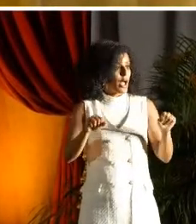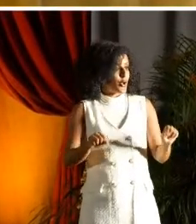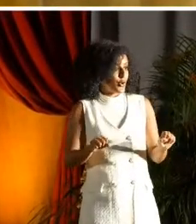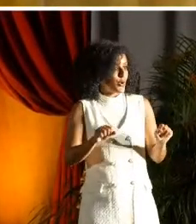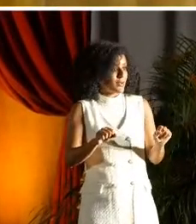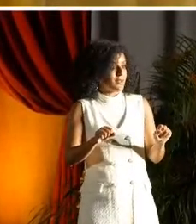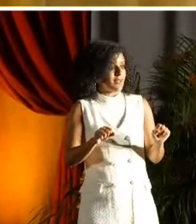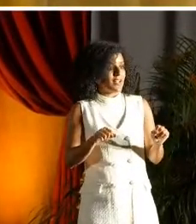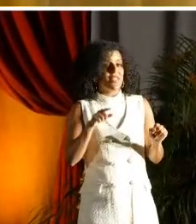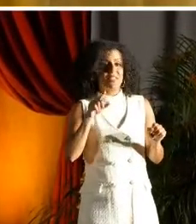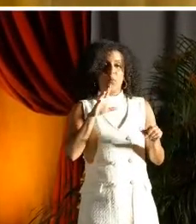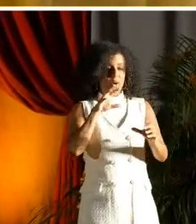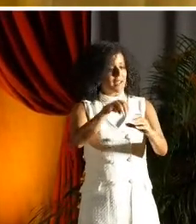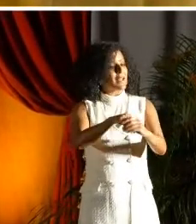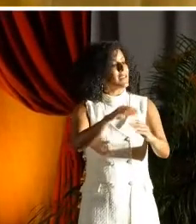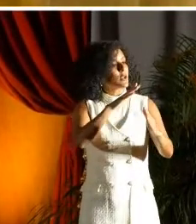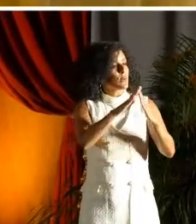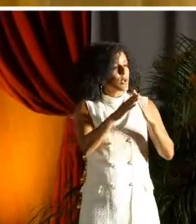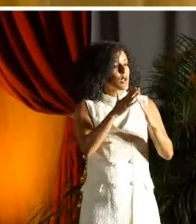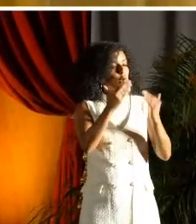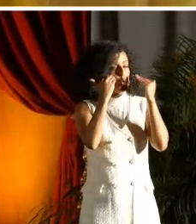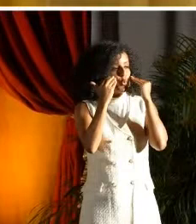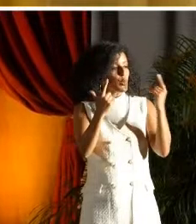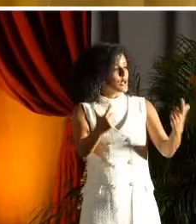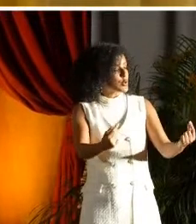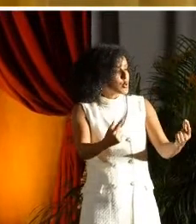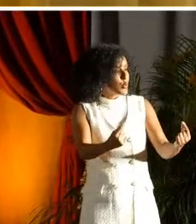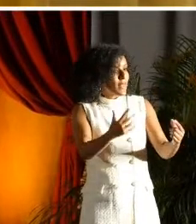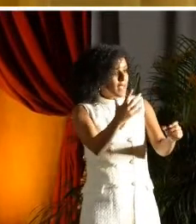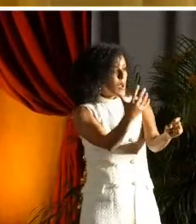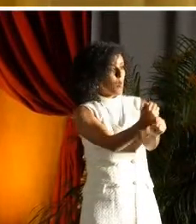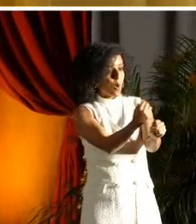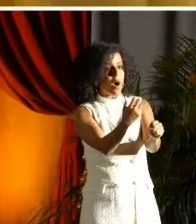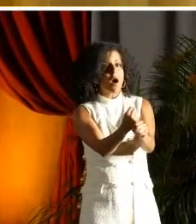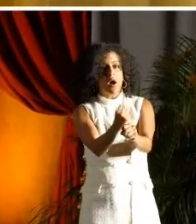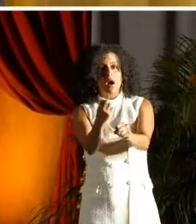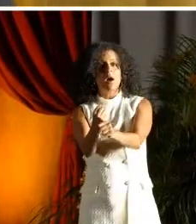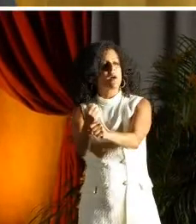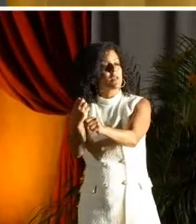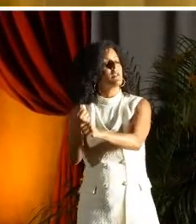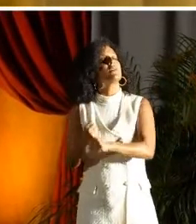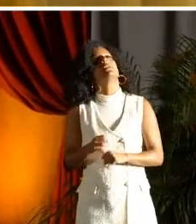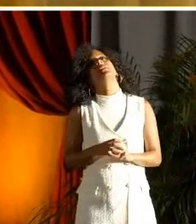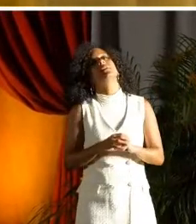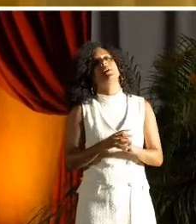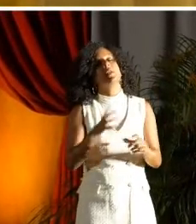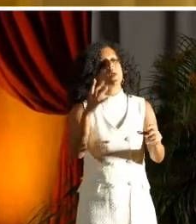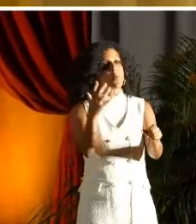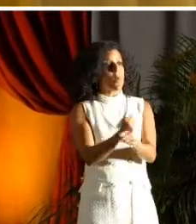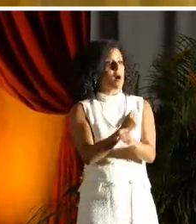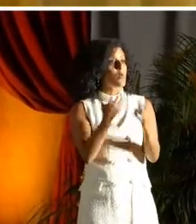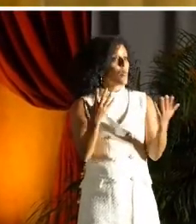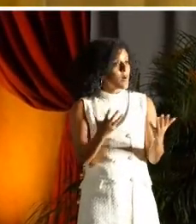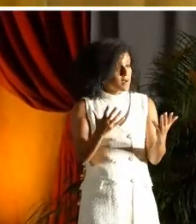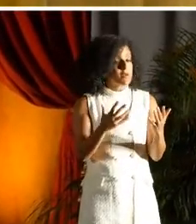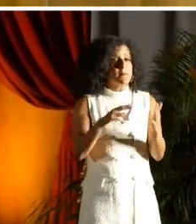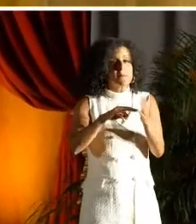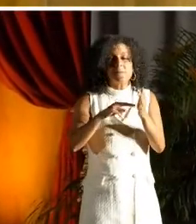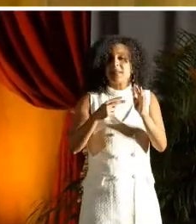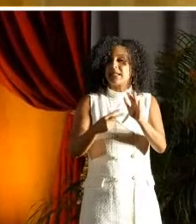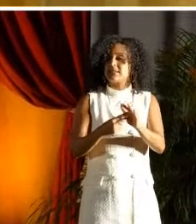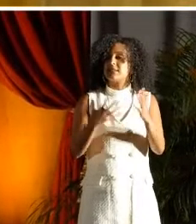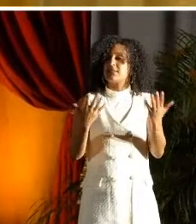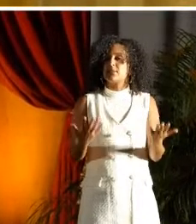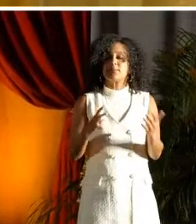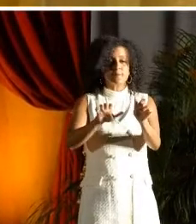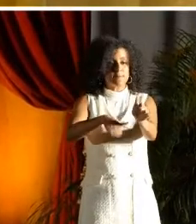were in the community. They know what to do, and they won. And maybe part of what they won means